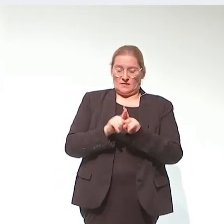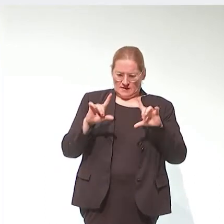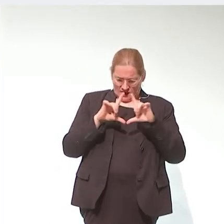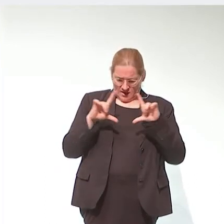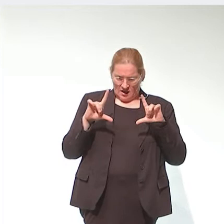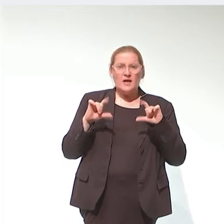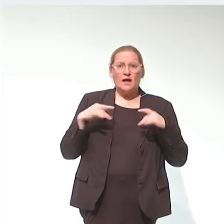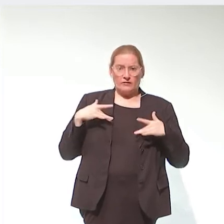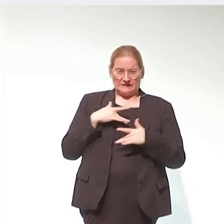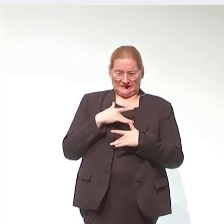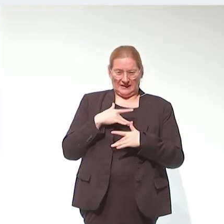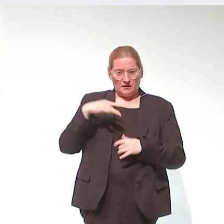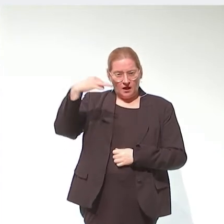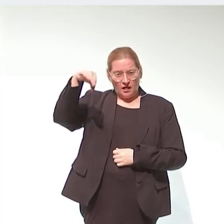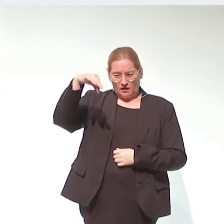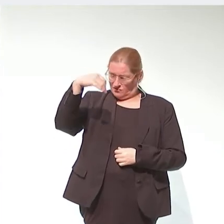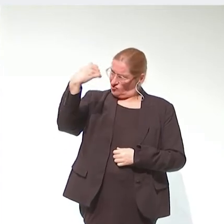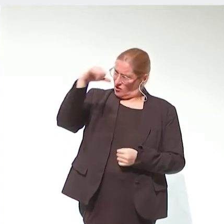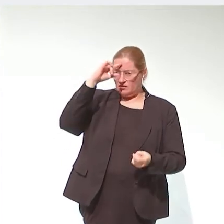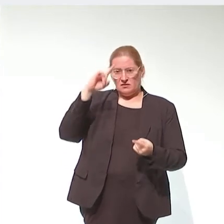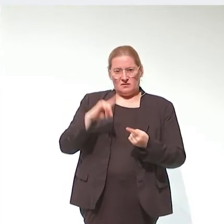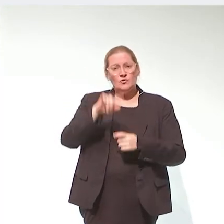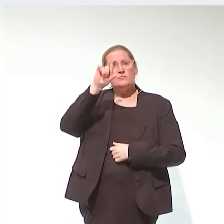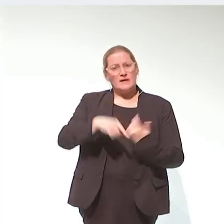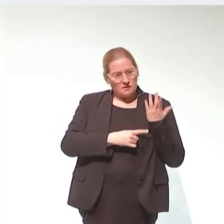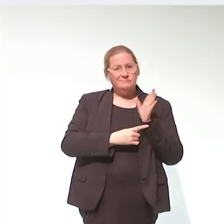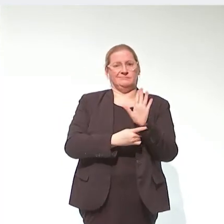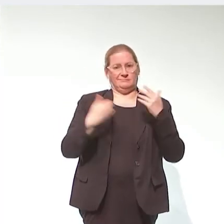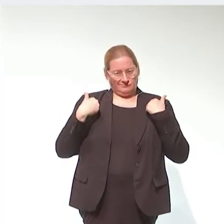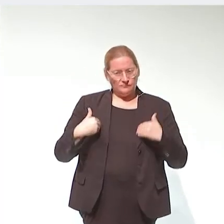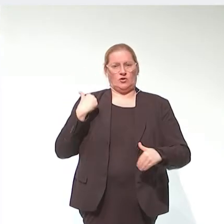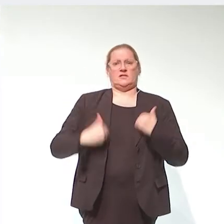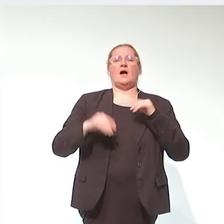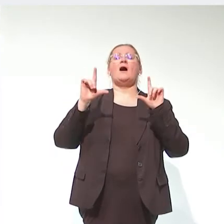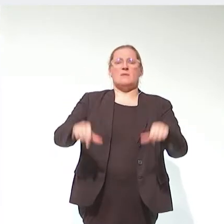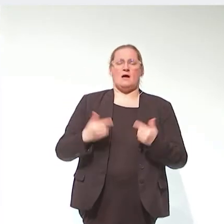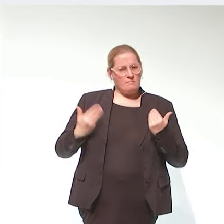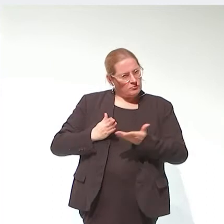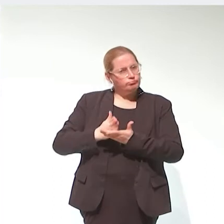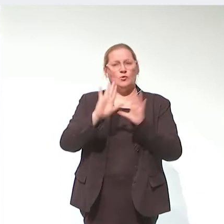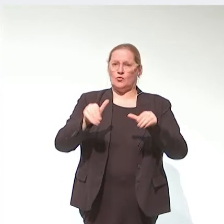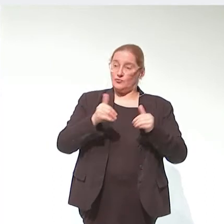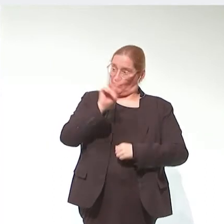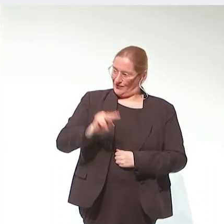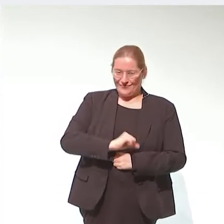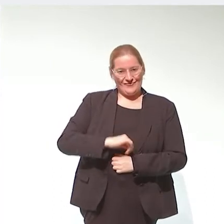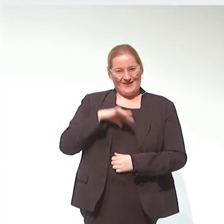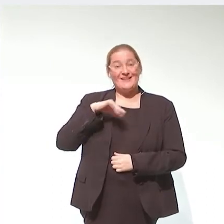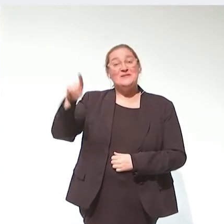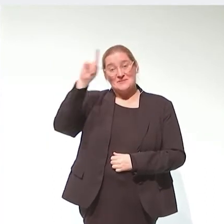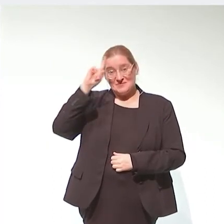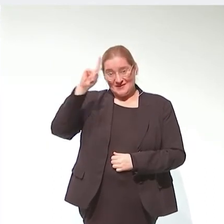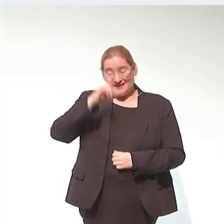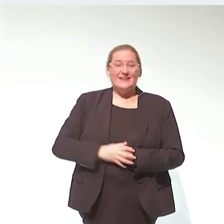for persons with disabilities. We want to continue building upon this project. We are proud to have been one of the 8 initial countries to participate in this